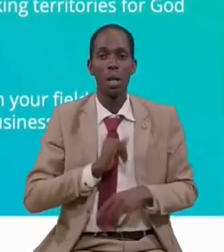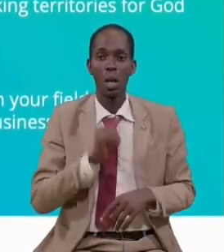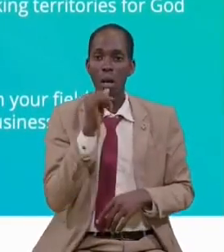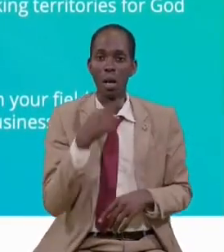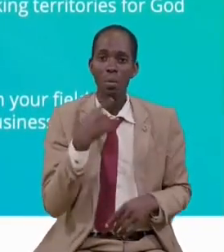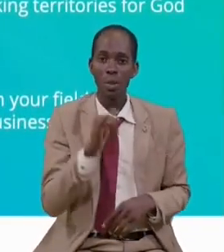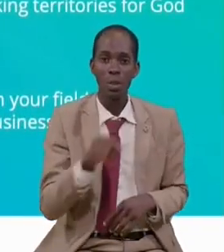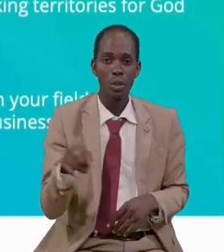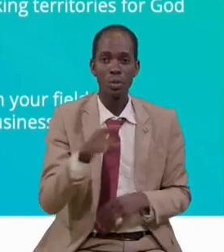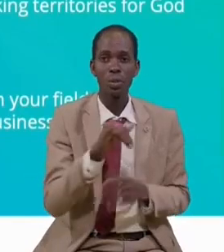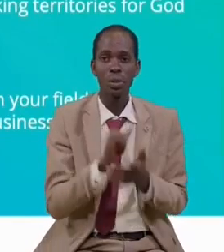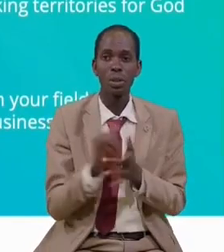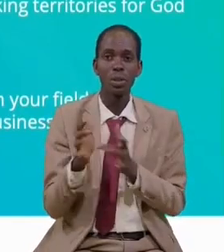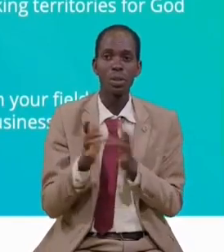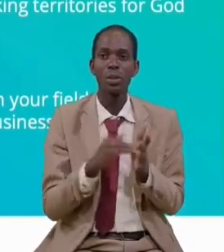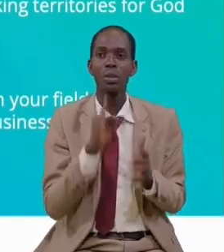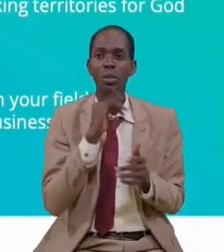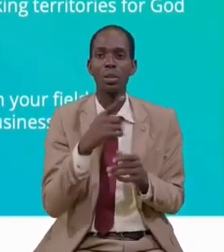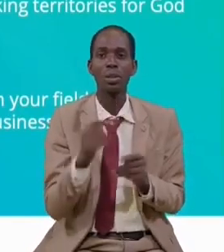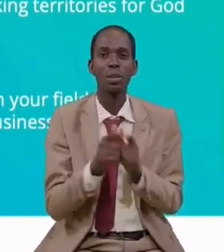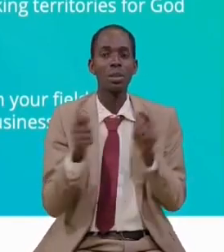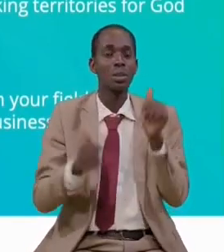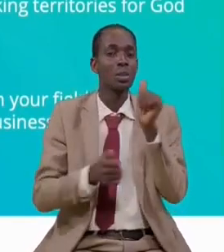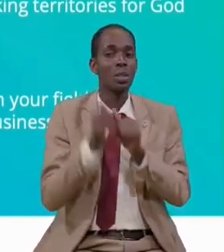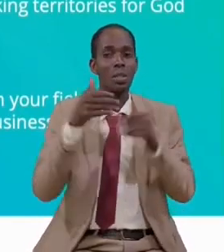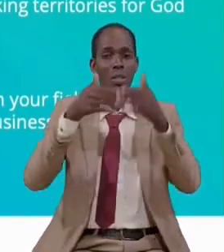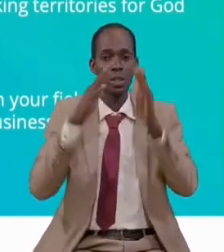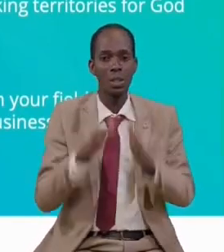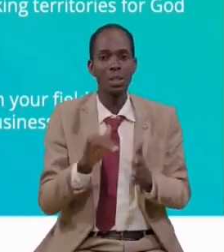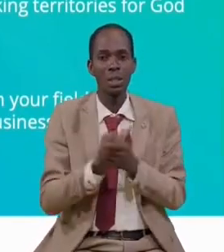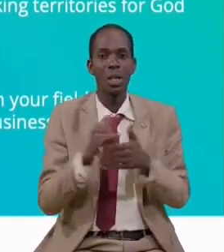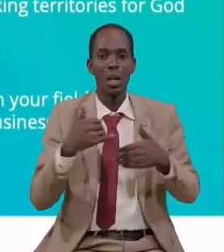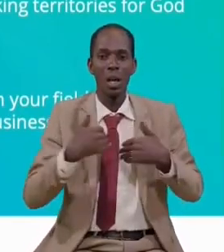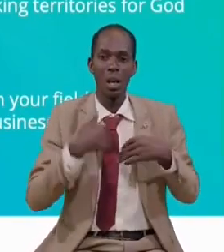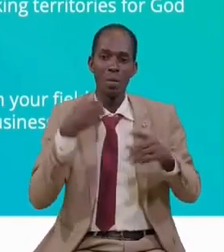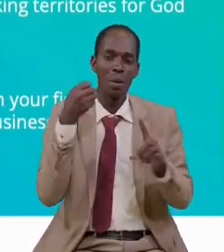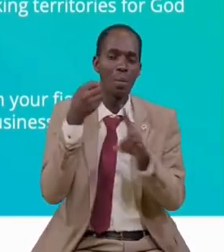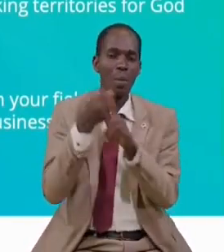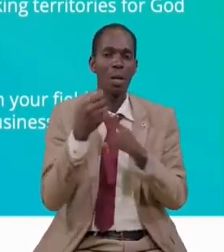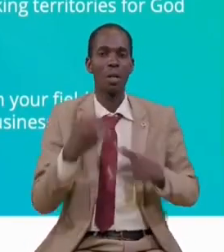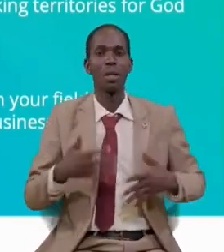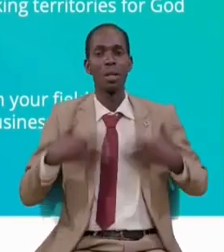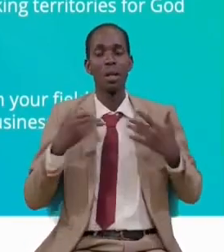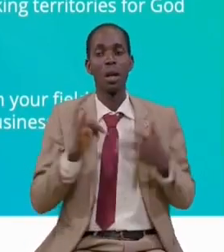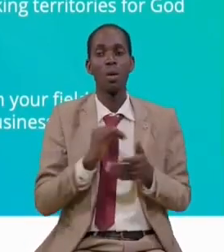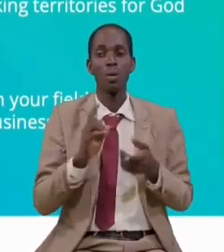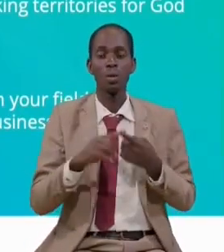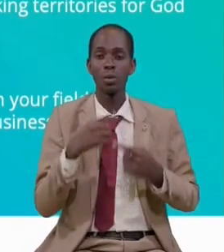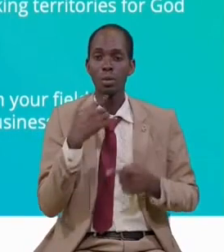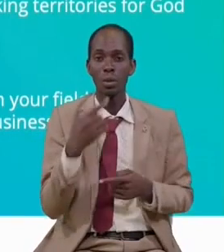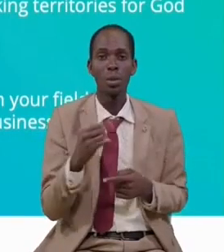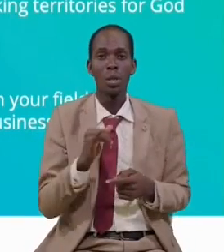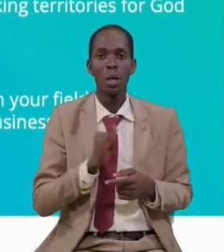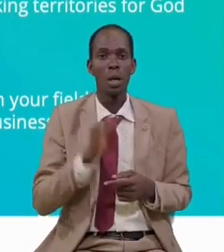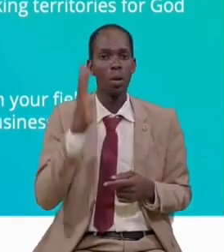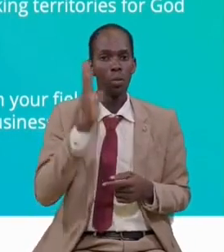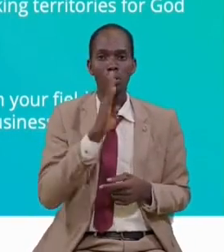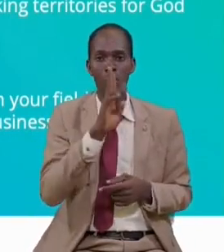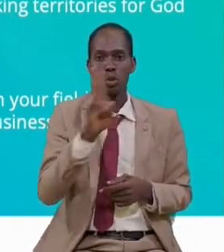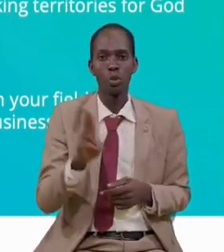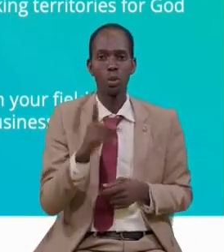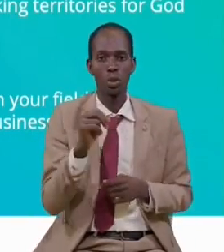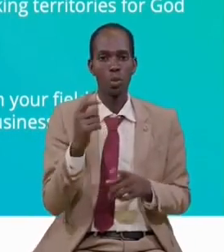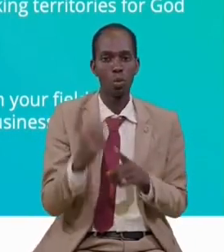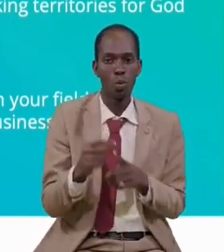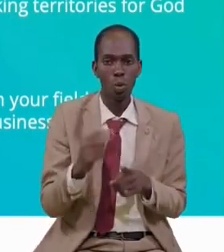greatest leader that has made impact. And as we proceed, I just want to say that I'm going to be using the word difference, impact,